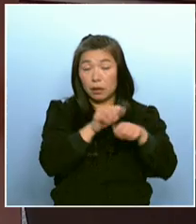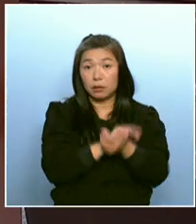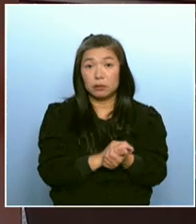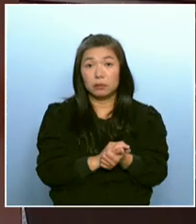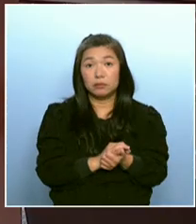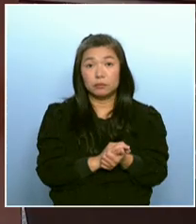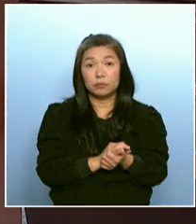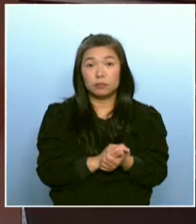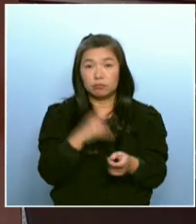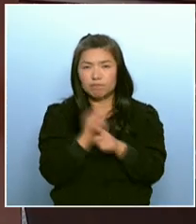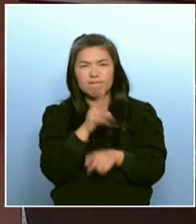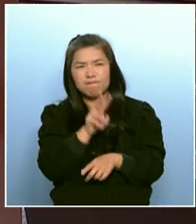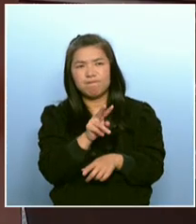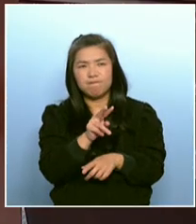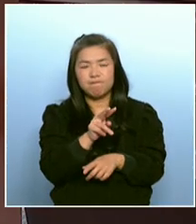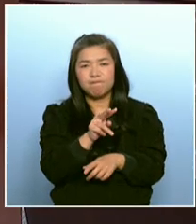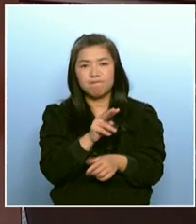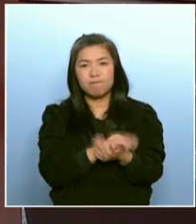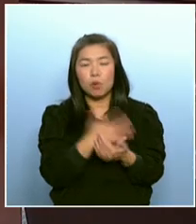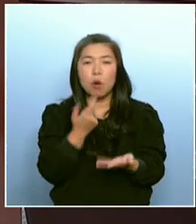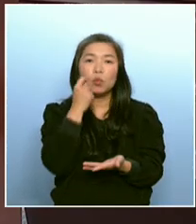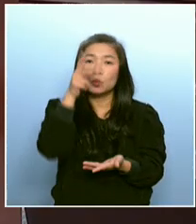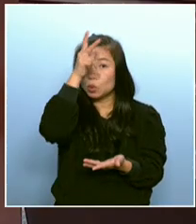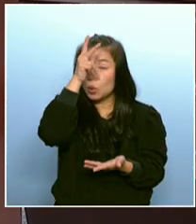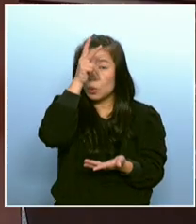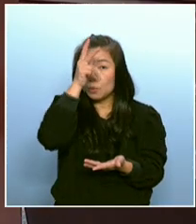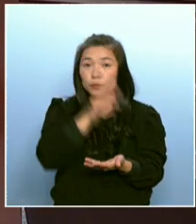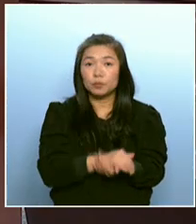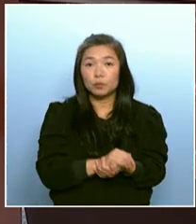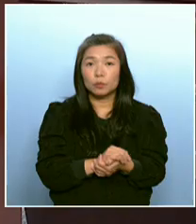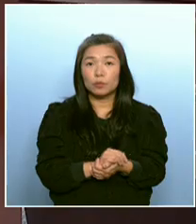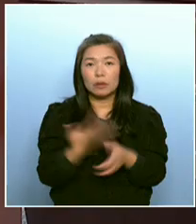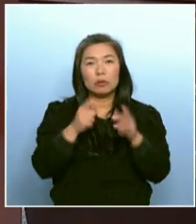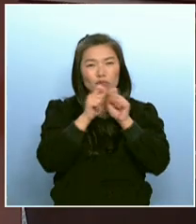aren't able to benefit from the program because of a lack of facilities?